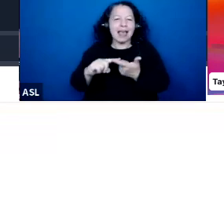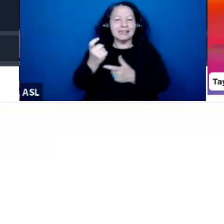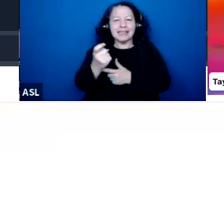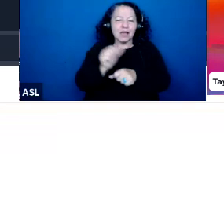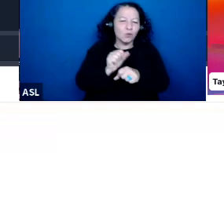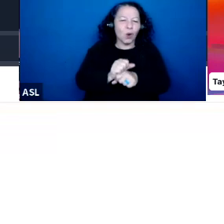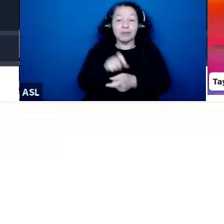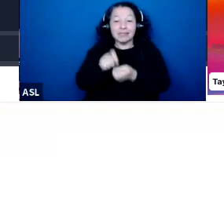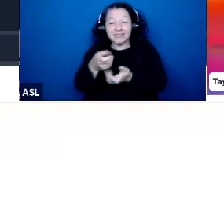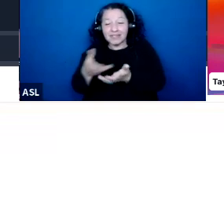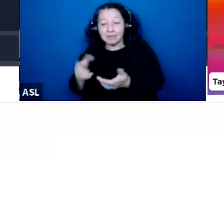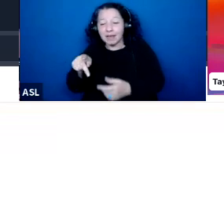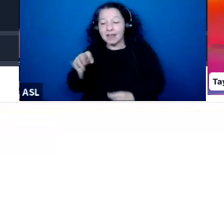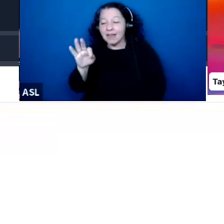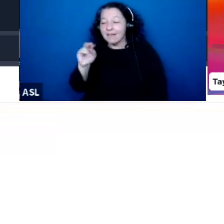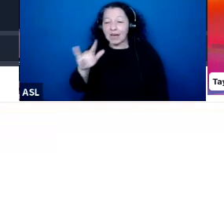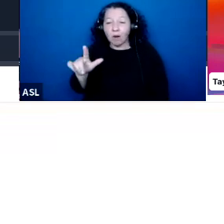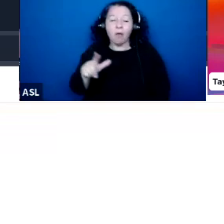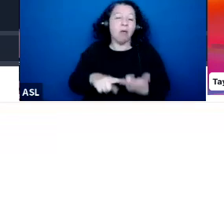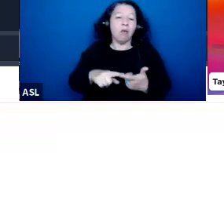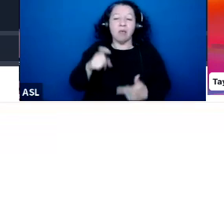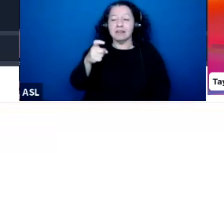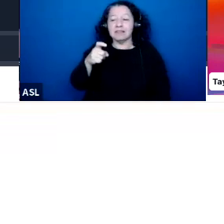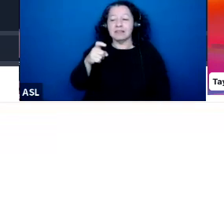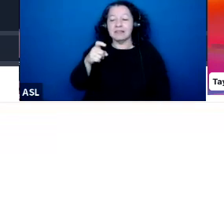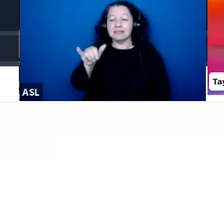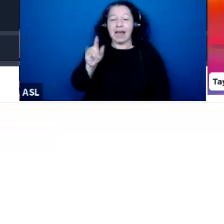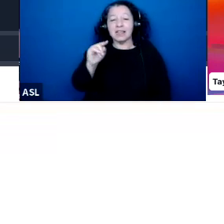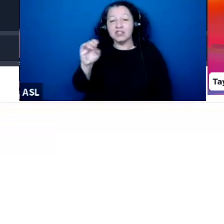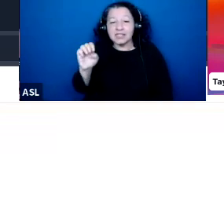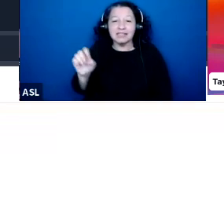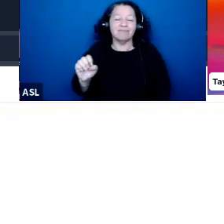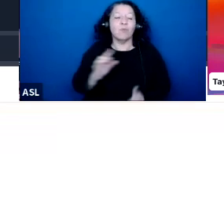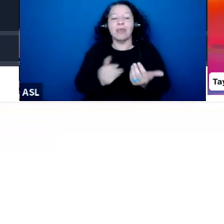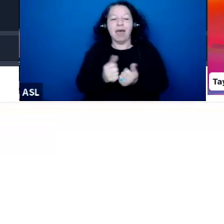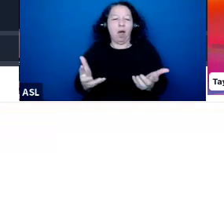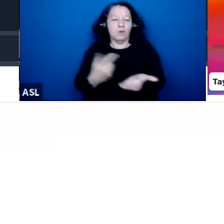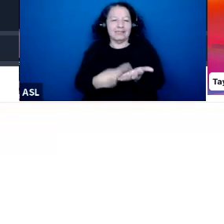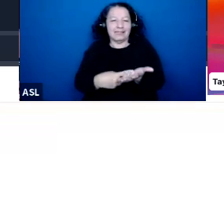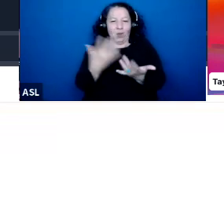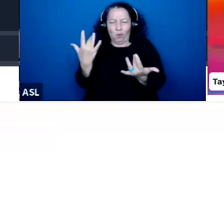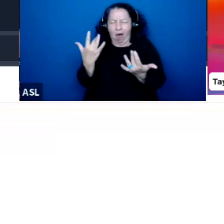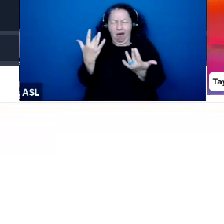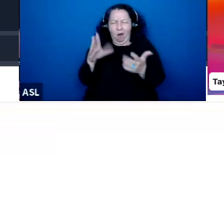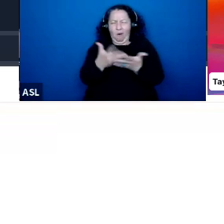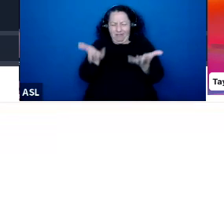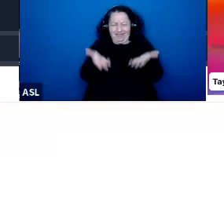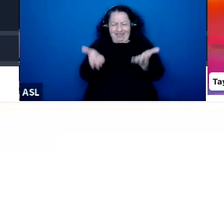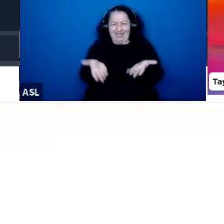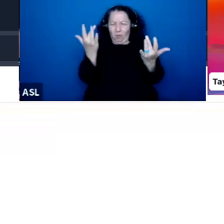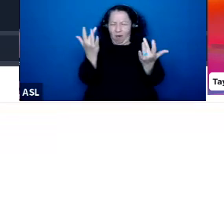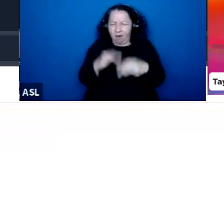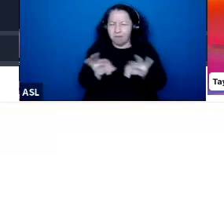specific substances, like fentanyl or xylazine or even sexual health without talking about why all of this is